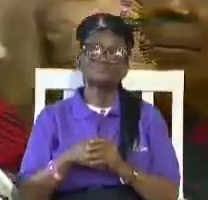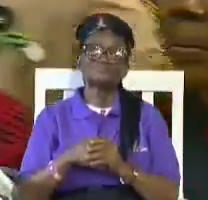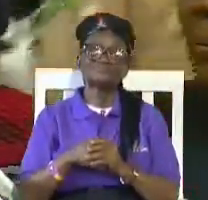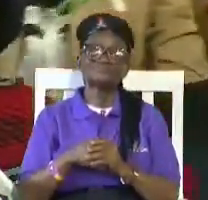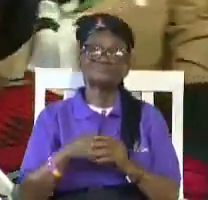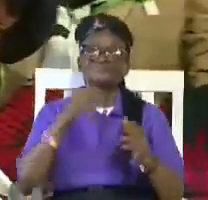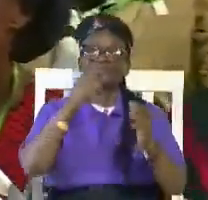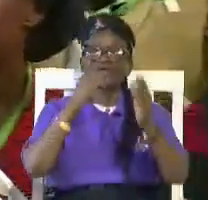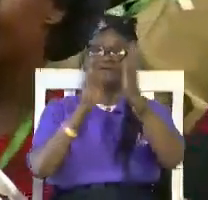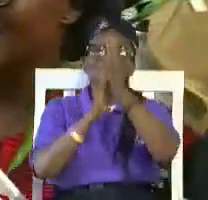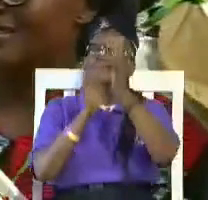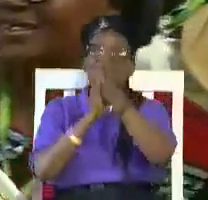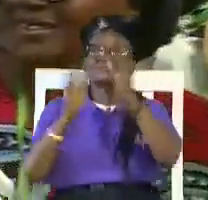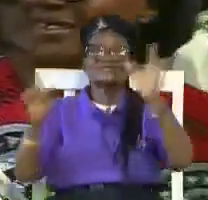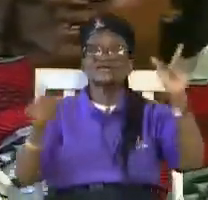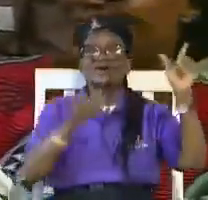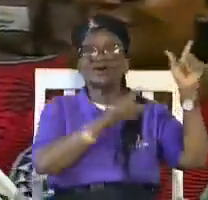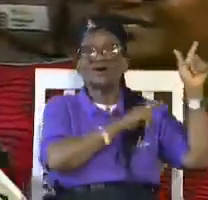Praise the Lord.